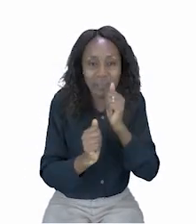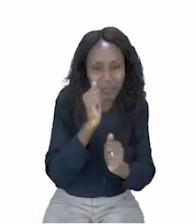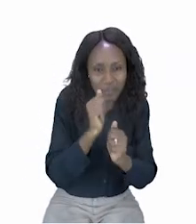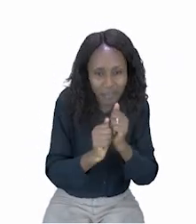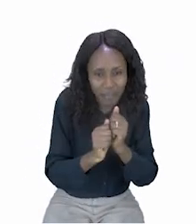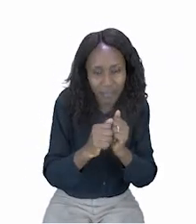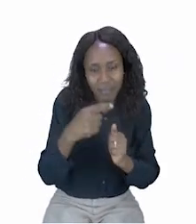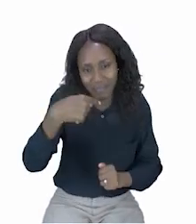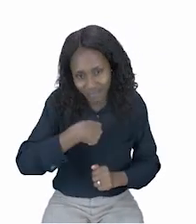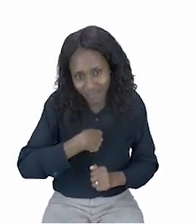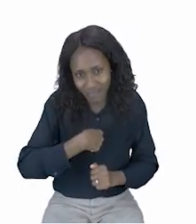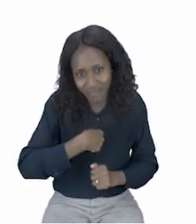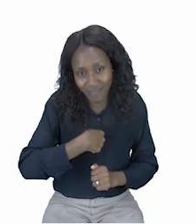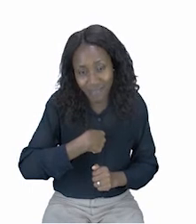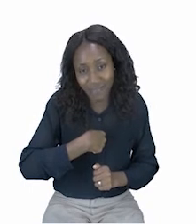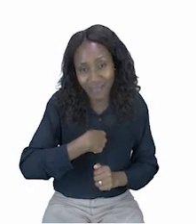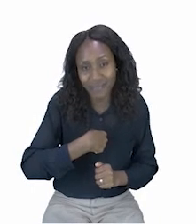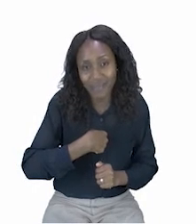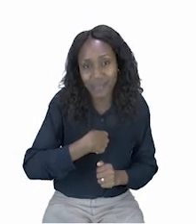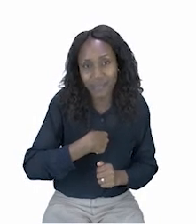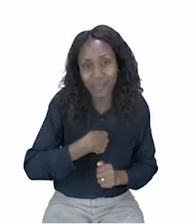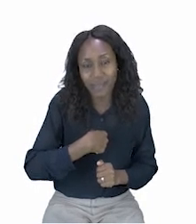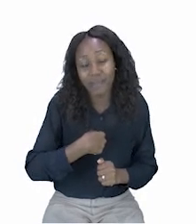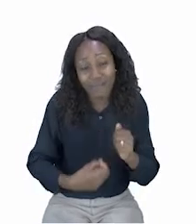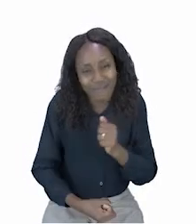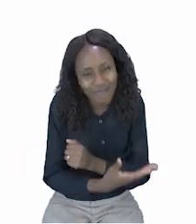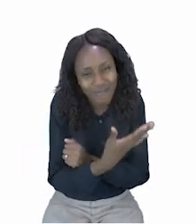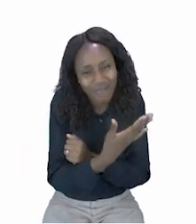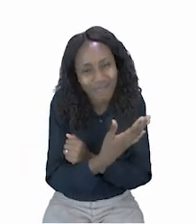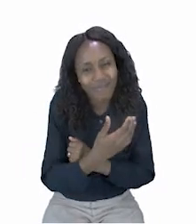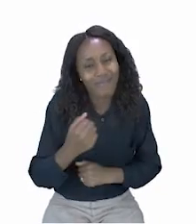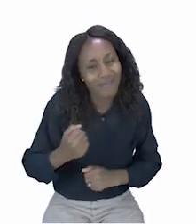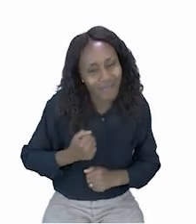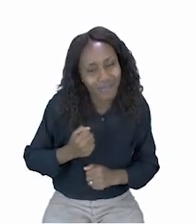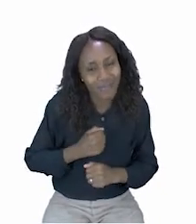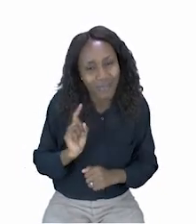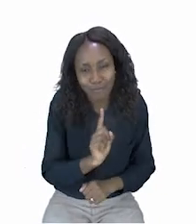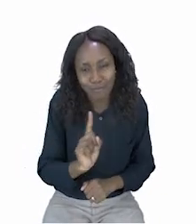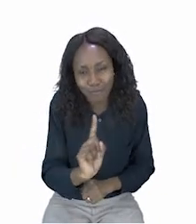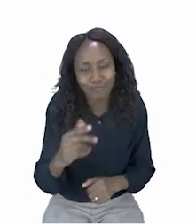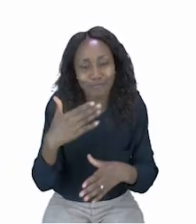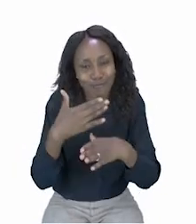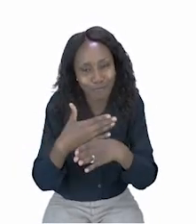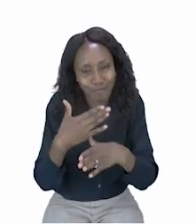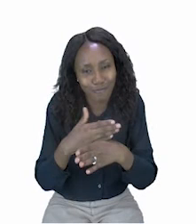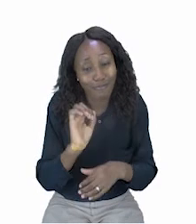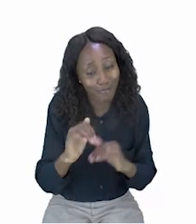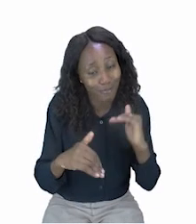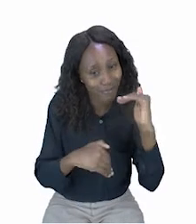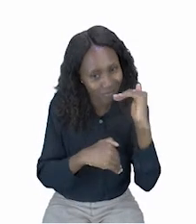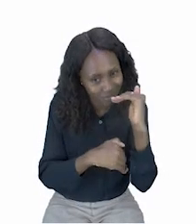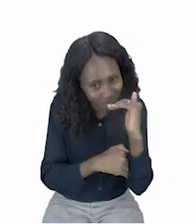I. In the morning, my father goes to his office. My